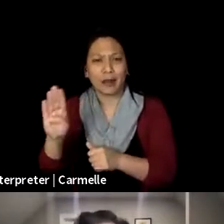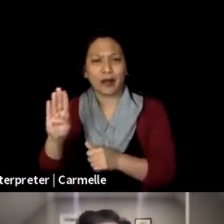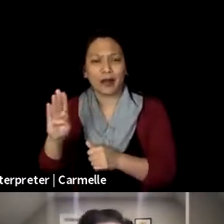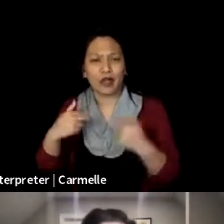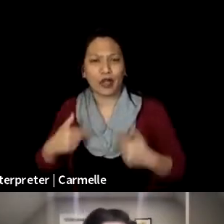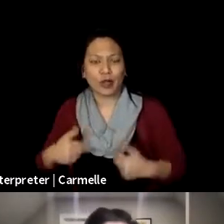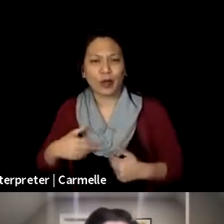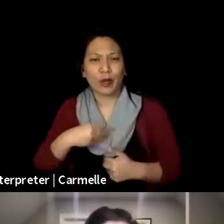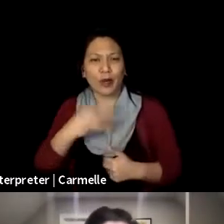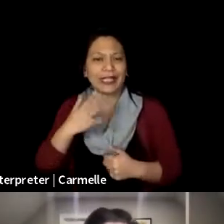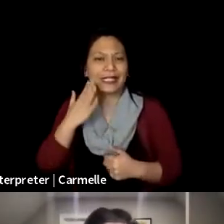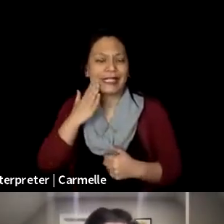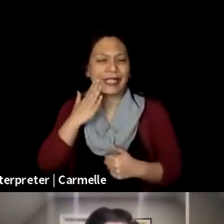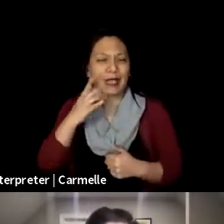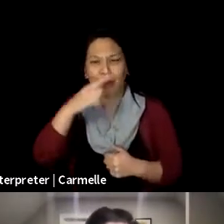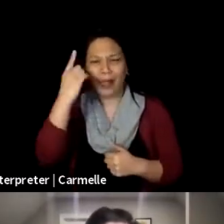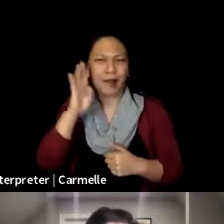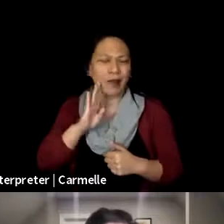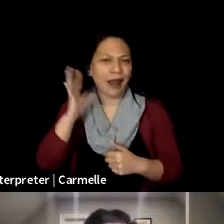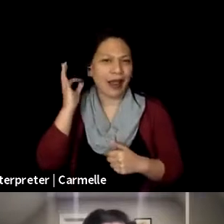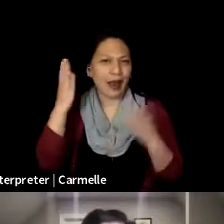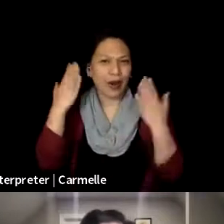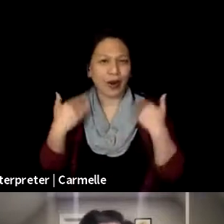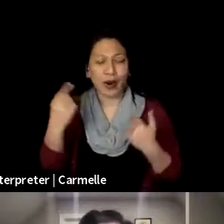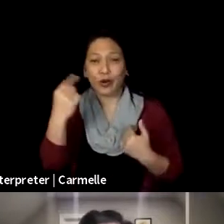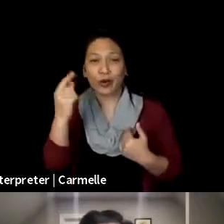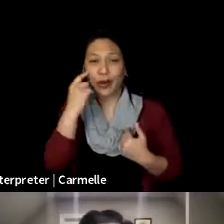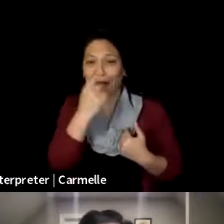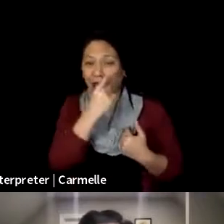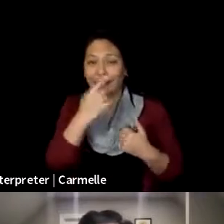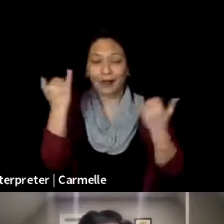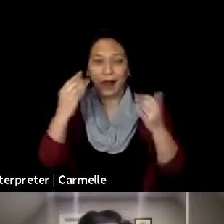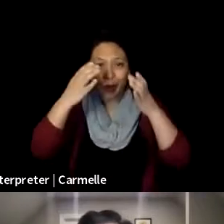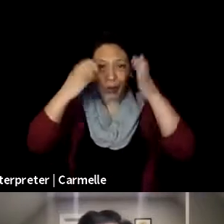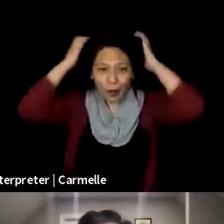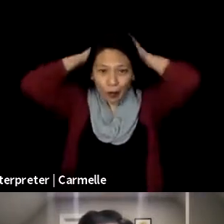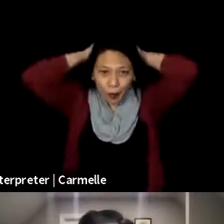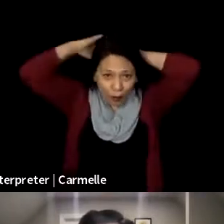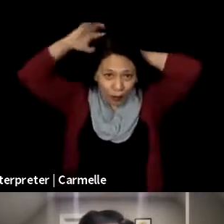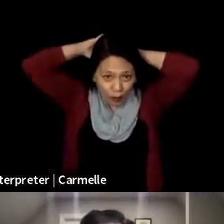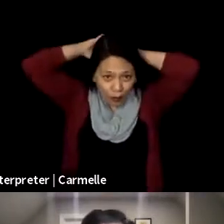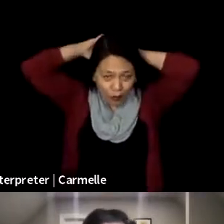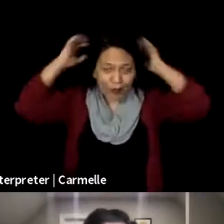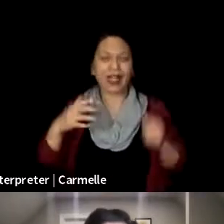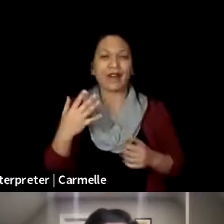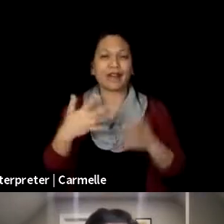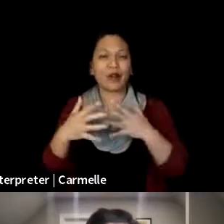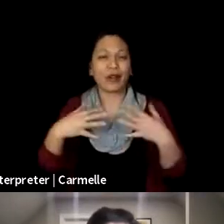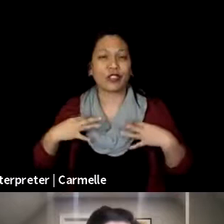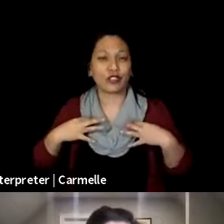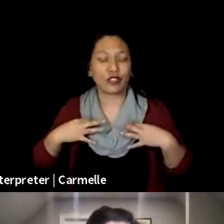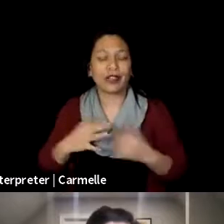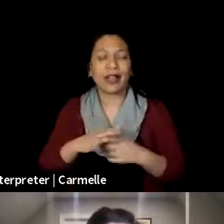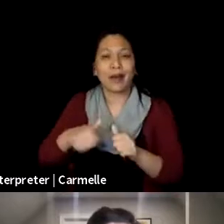skin, blackish brown hair, and green eyes. Their hair is pulled back in a bun and they have a gray shirt on. The background behind them